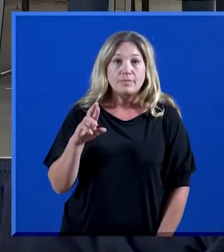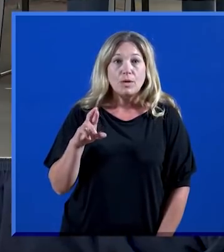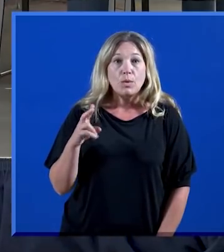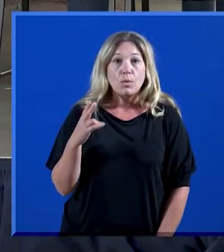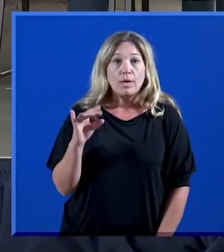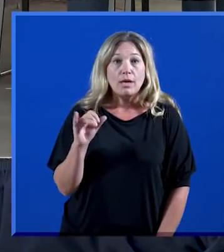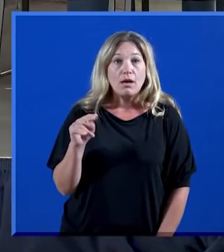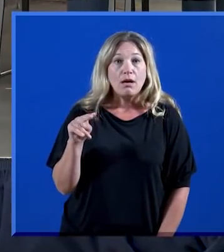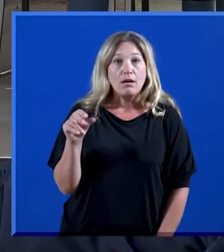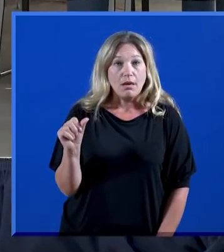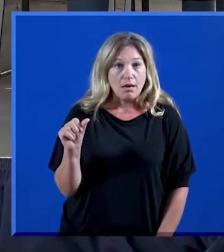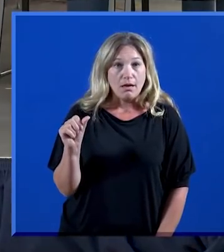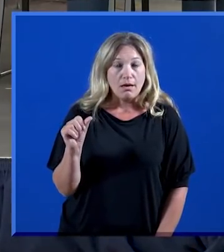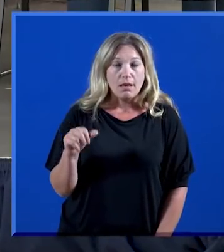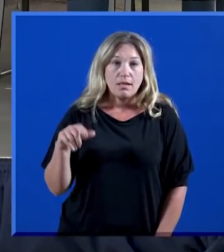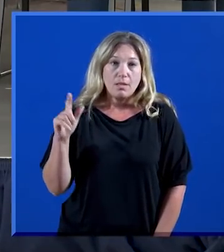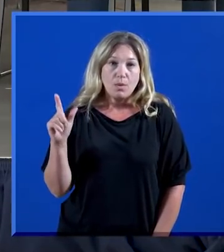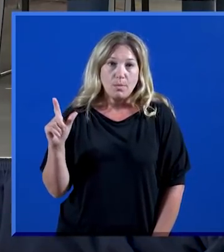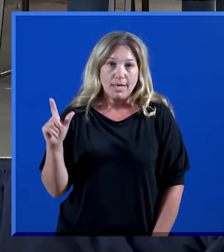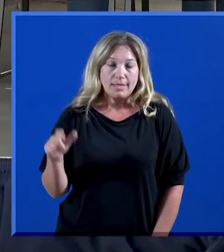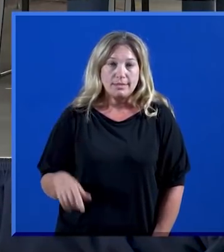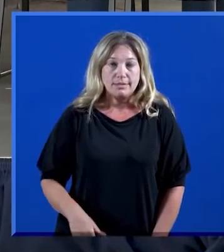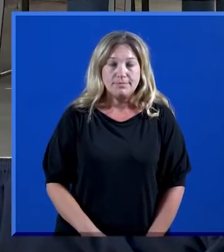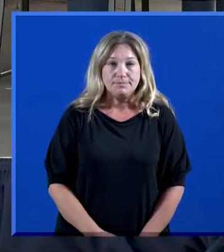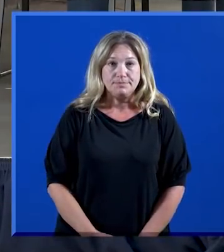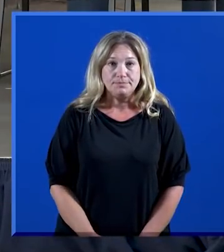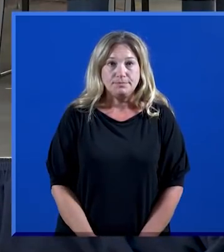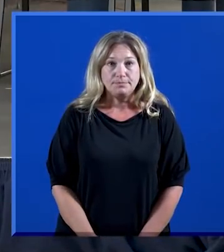Rihanna Lopez.